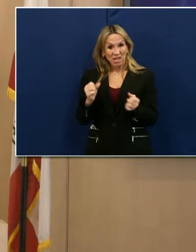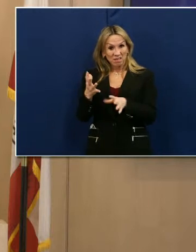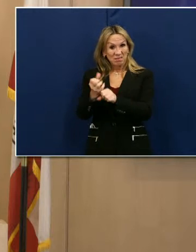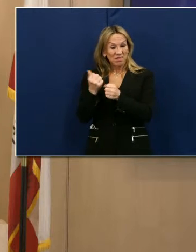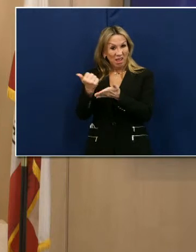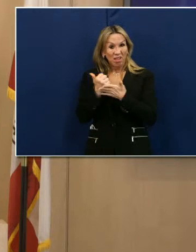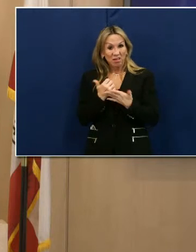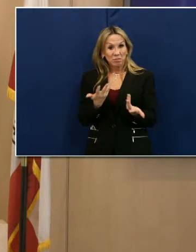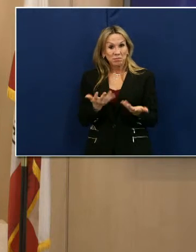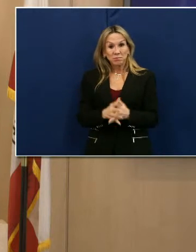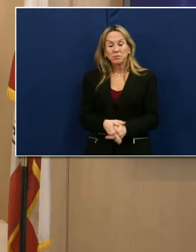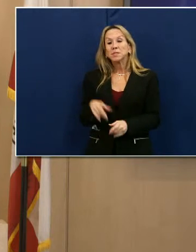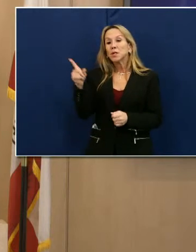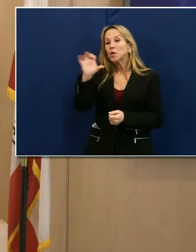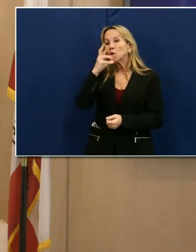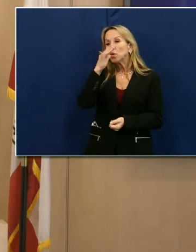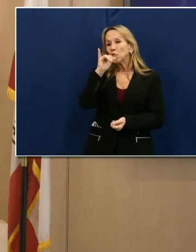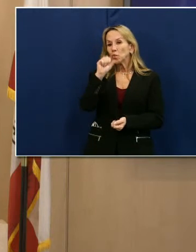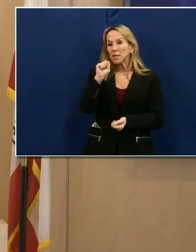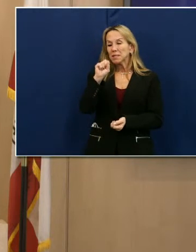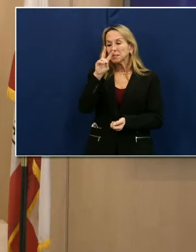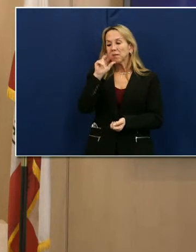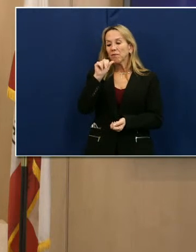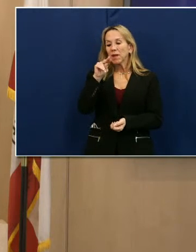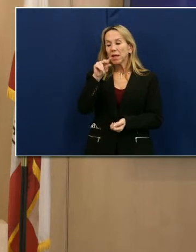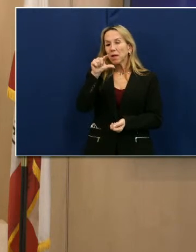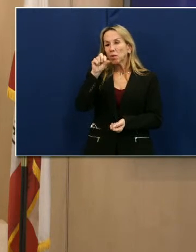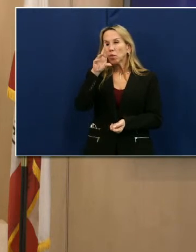Okay, I think Chris Van Gorder is going to respond to that.